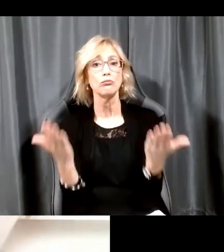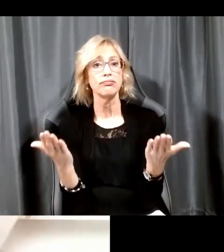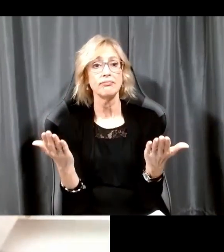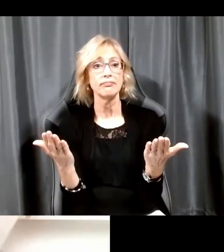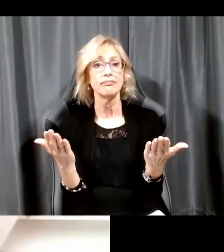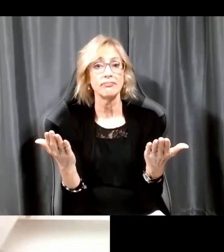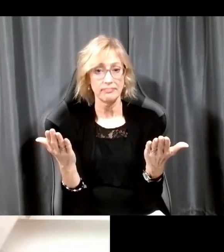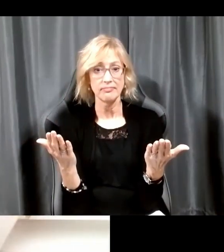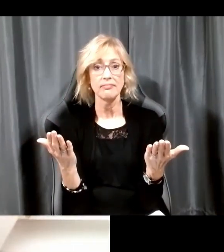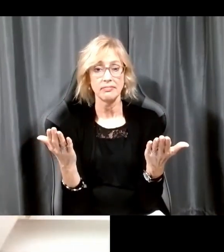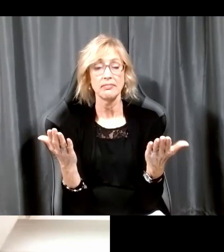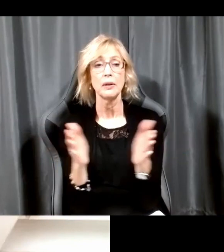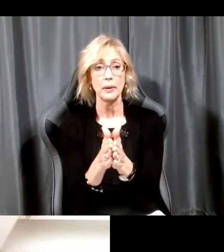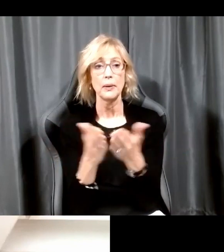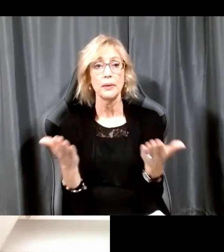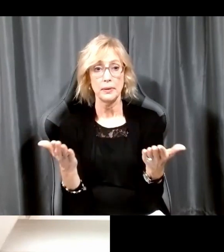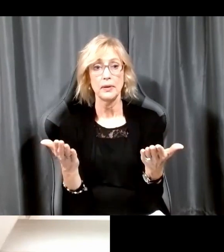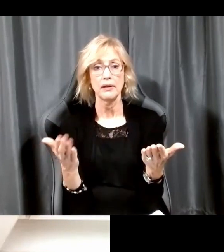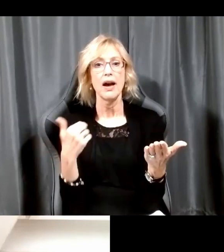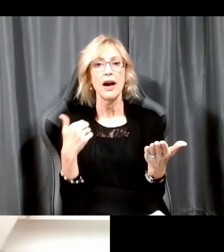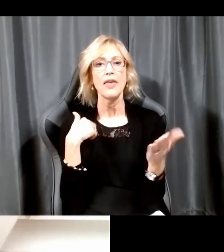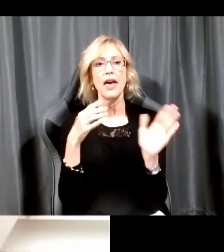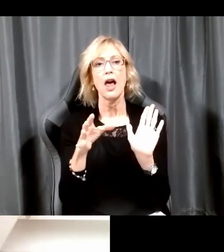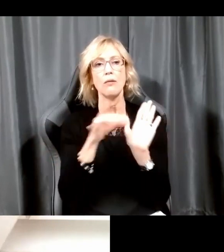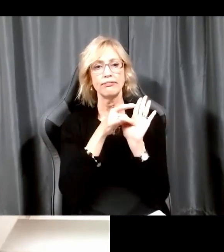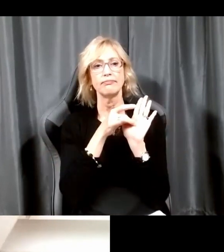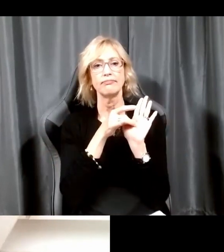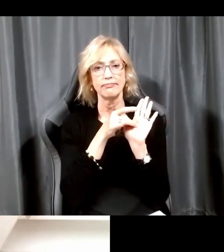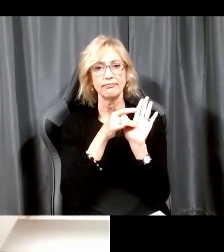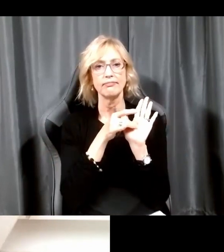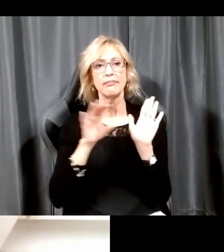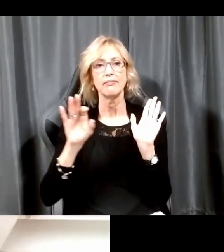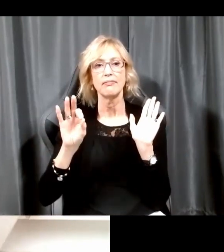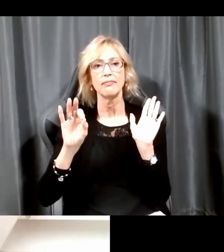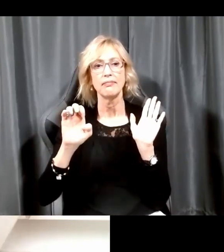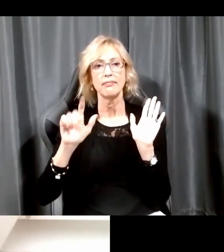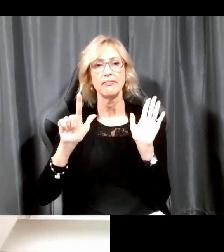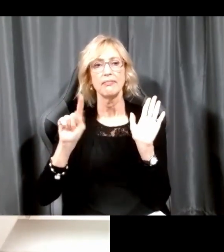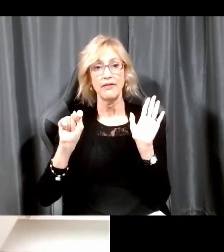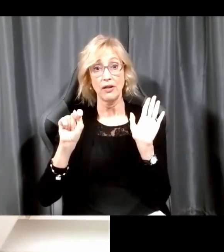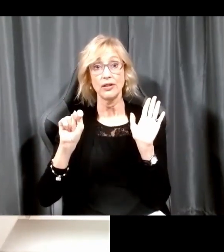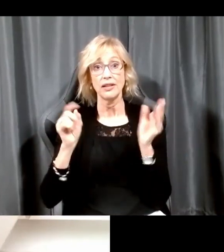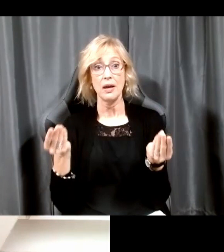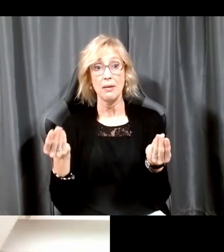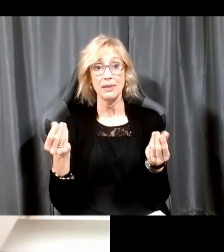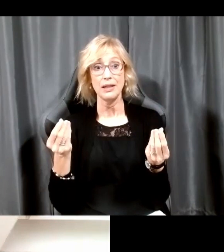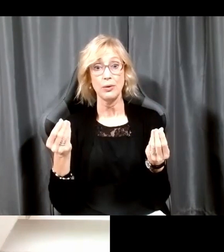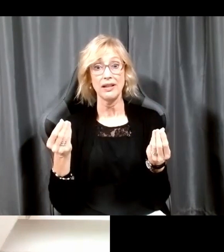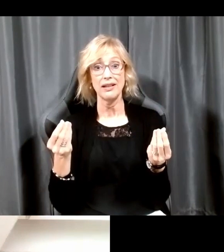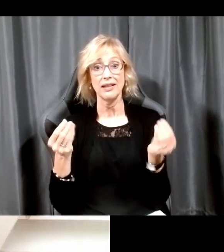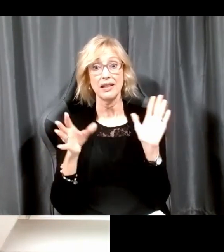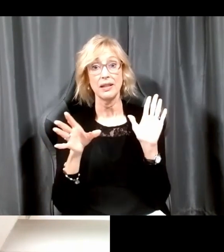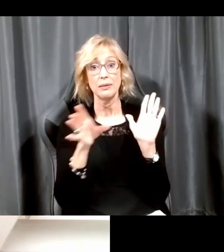here, is a file folder. And then I stuck the felt board onto, or the felt material. This is